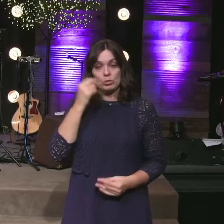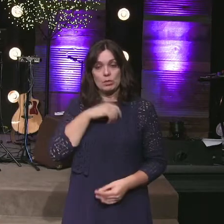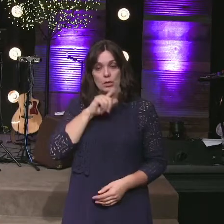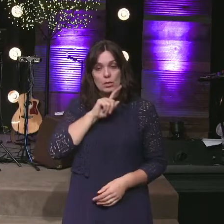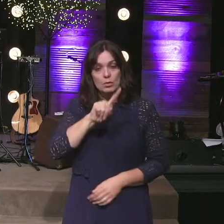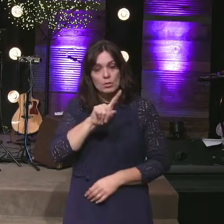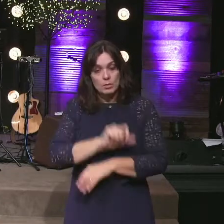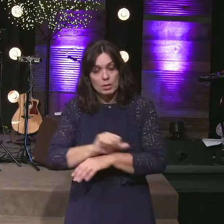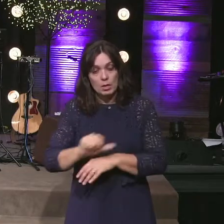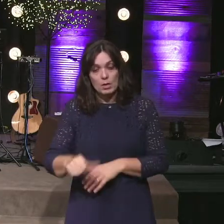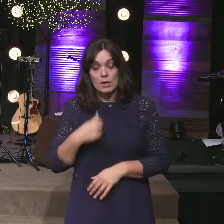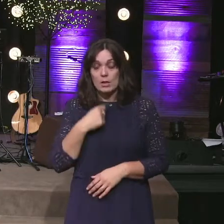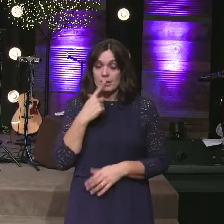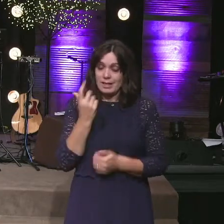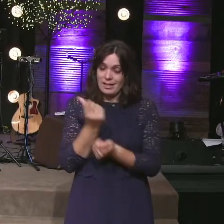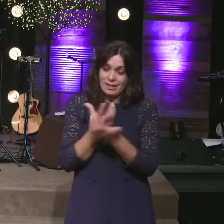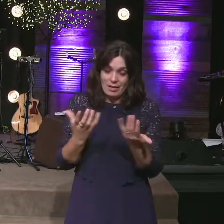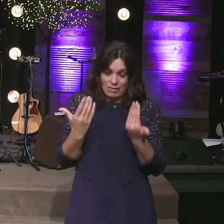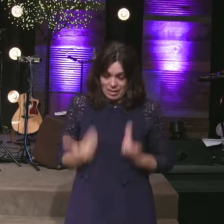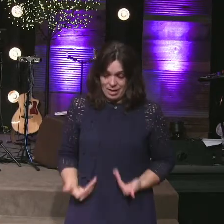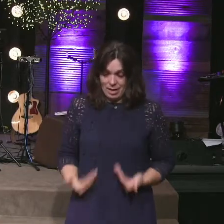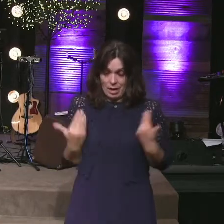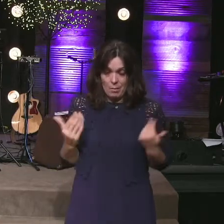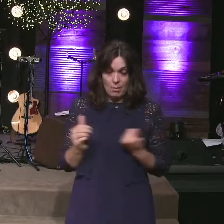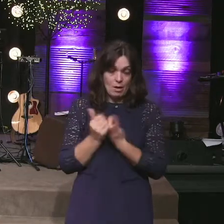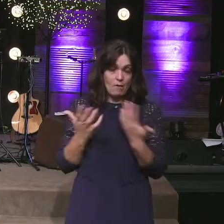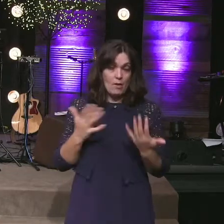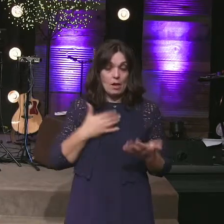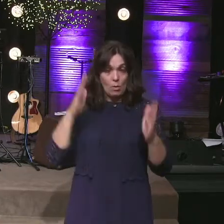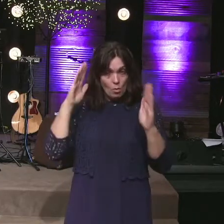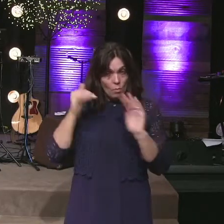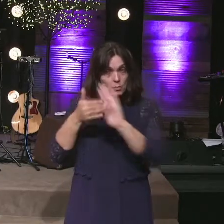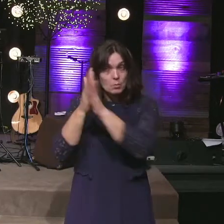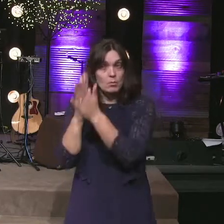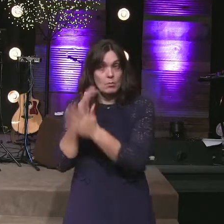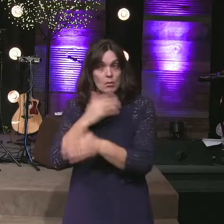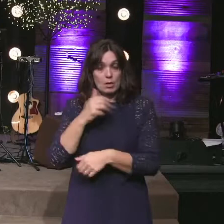am and all I ever hope to be, I lay it at your feet.